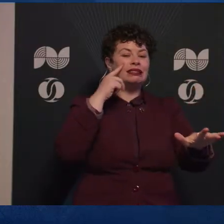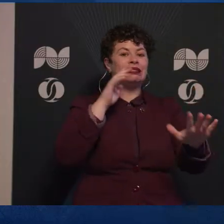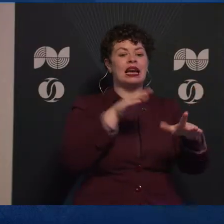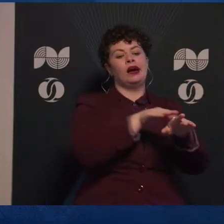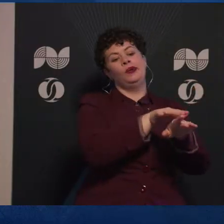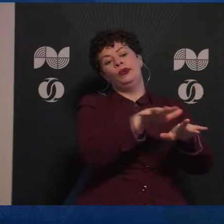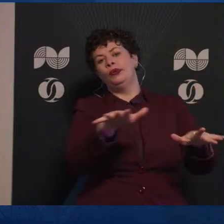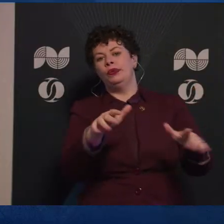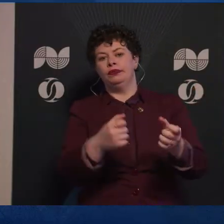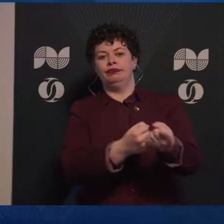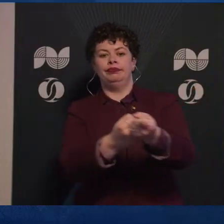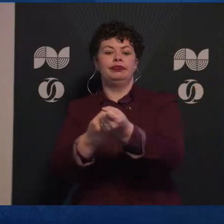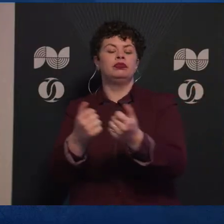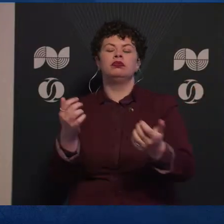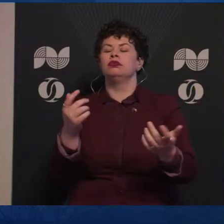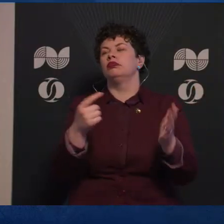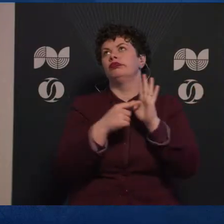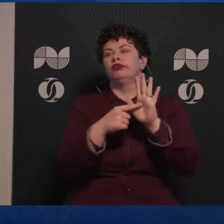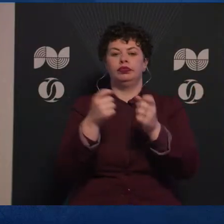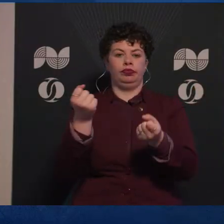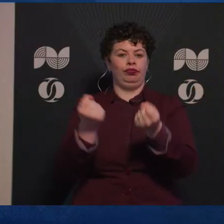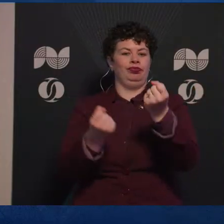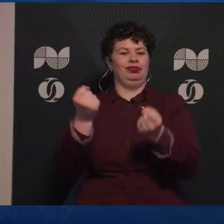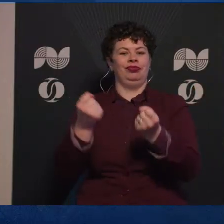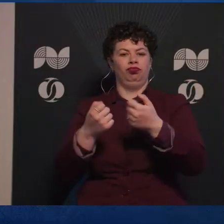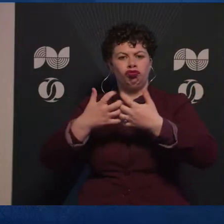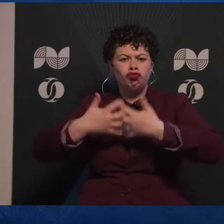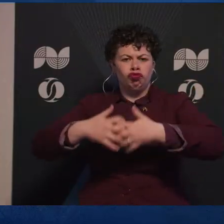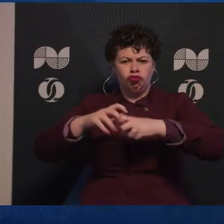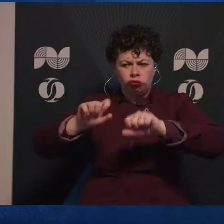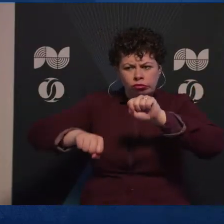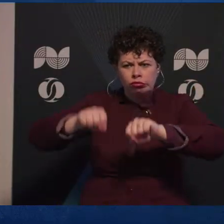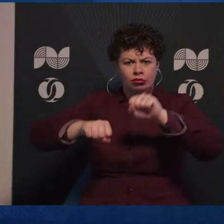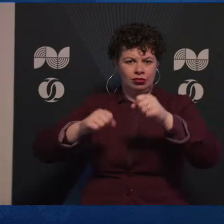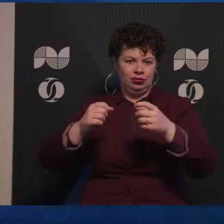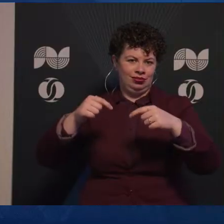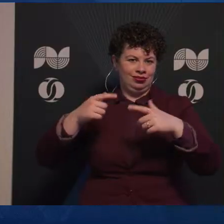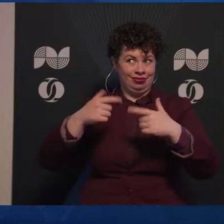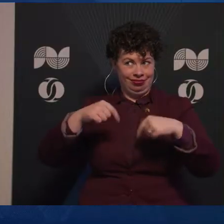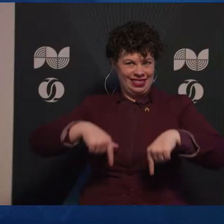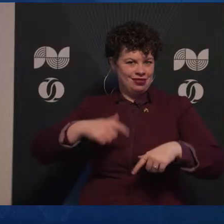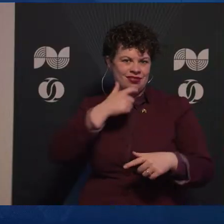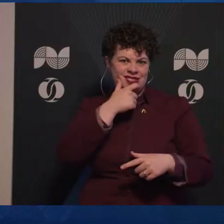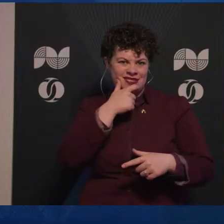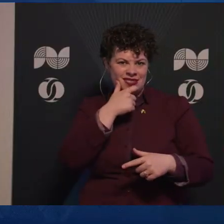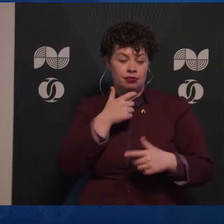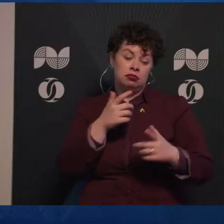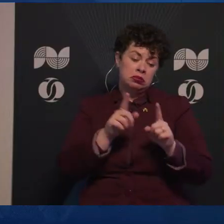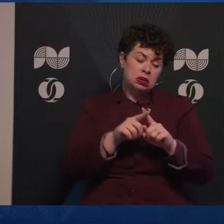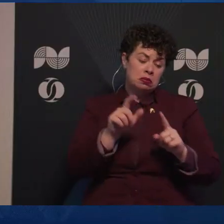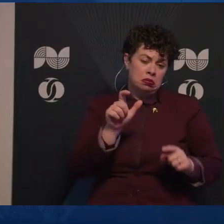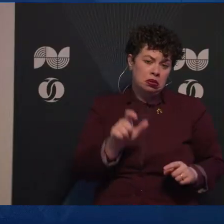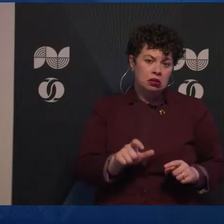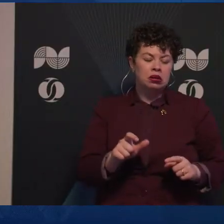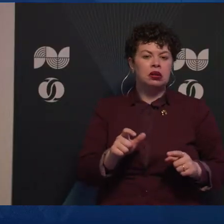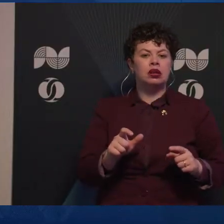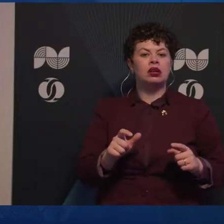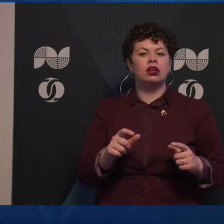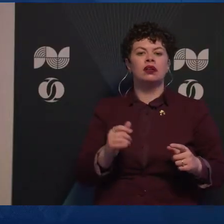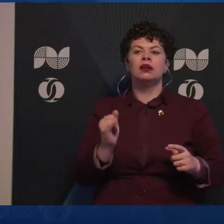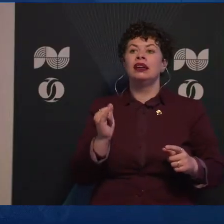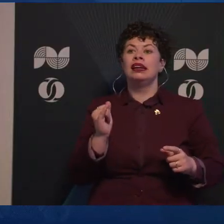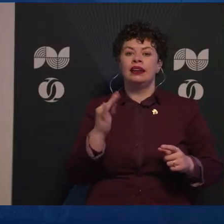sector, like the automotive industry. You saw the results here in England and also in Italy, that for helping just